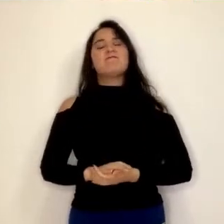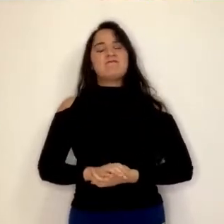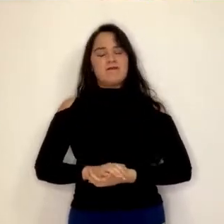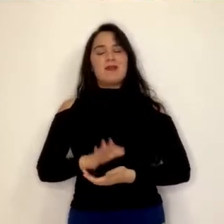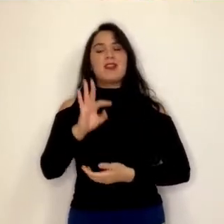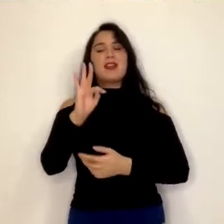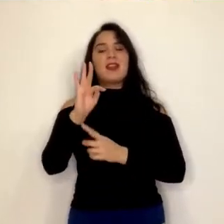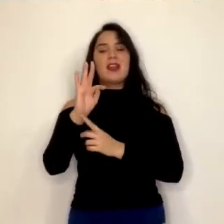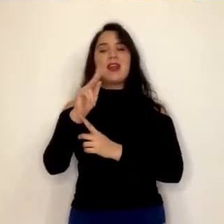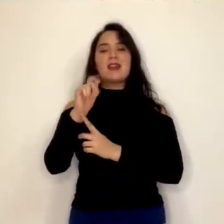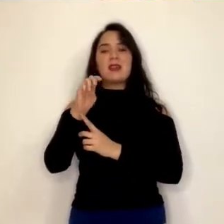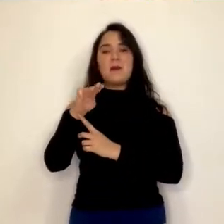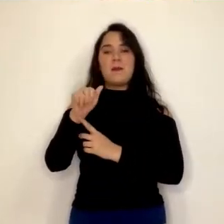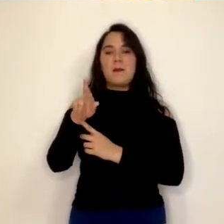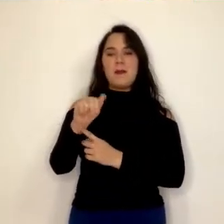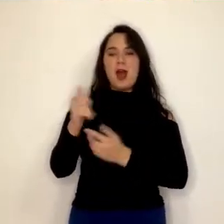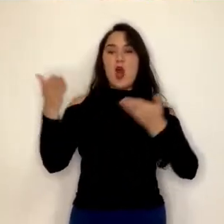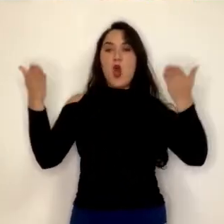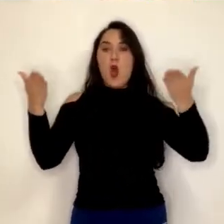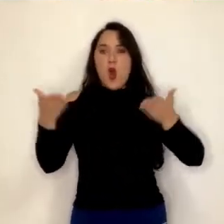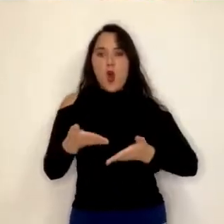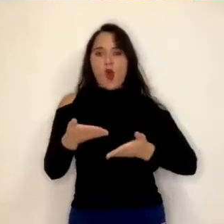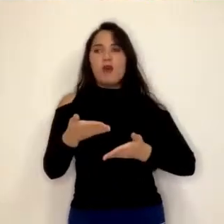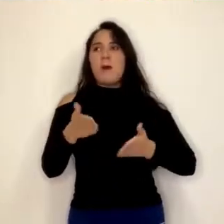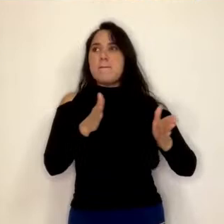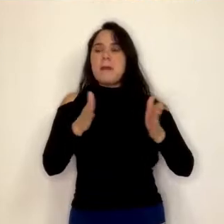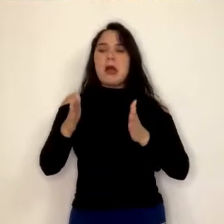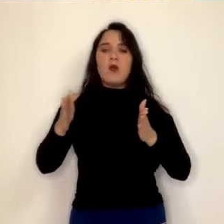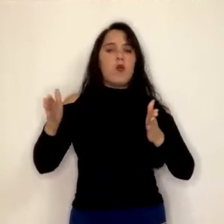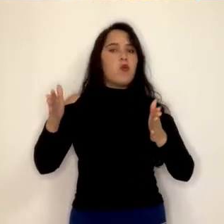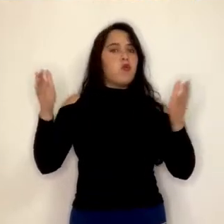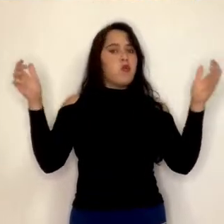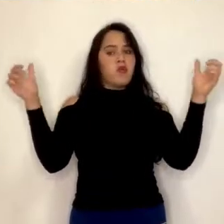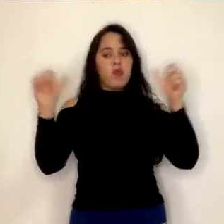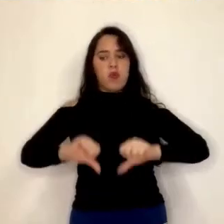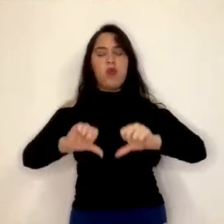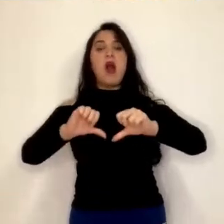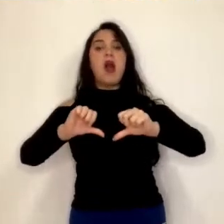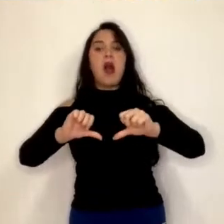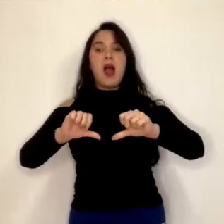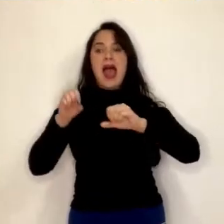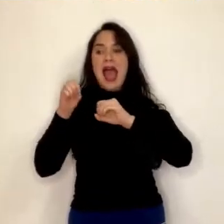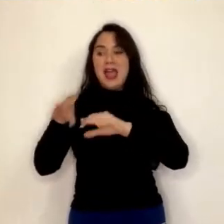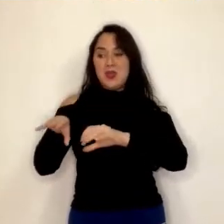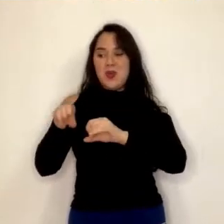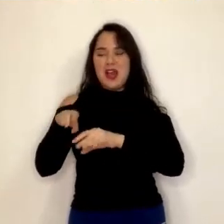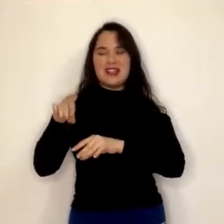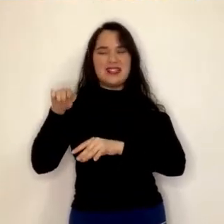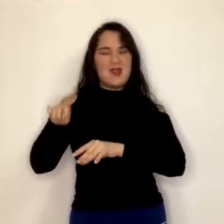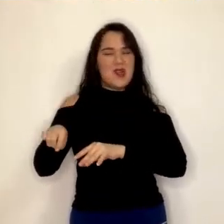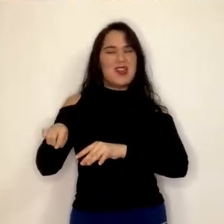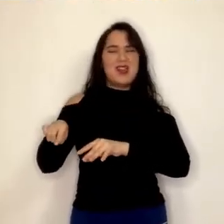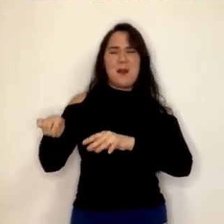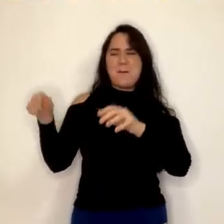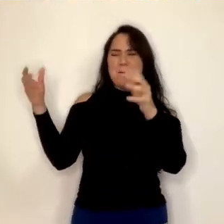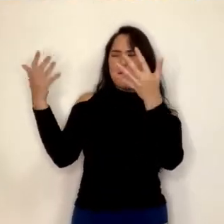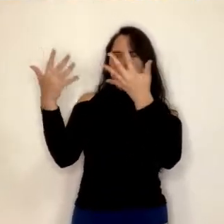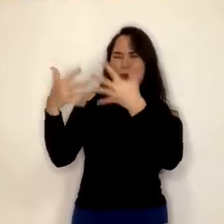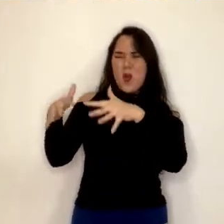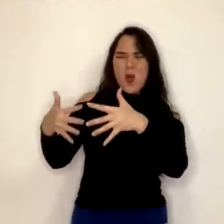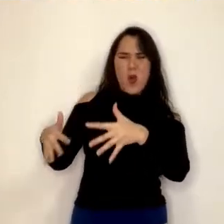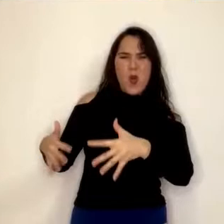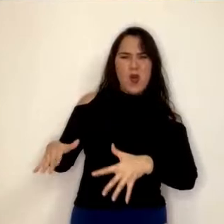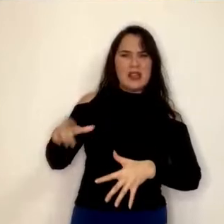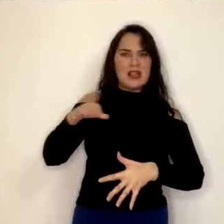political. Well, Pamara, we are undergoing a terrible moment. Education is one of the most